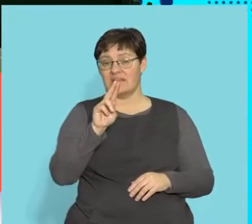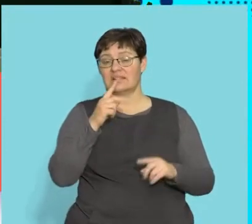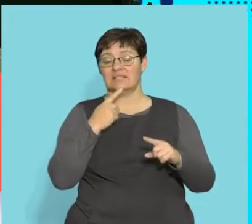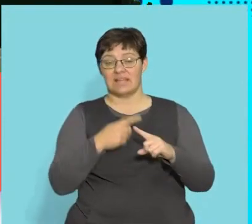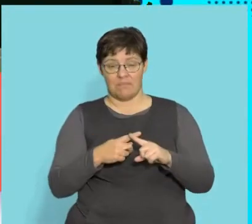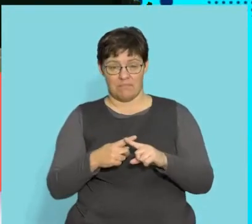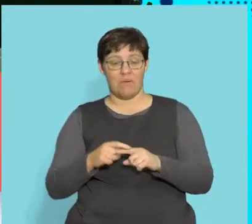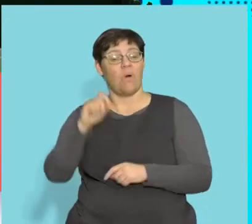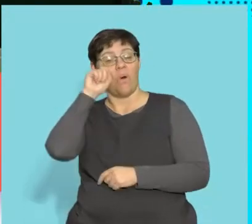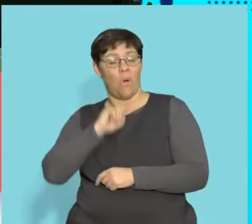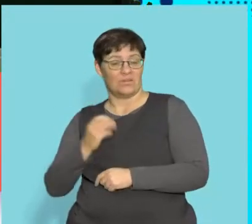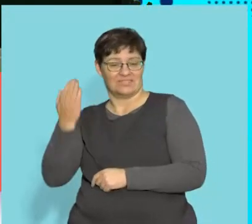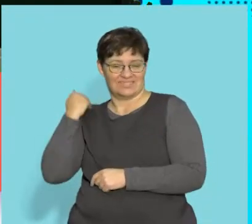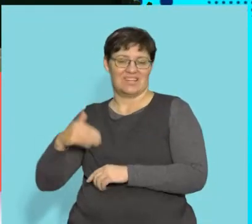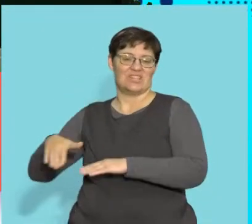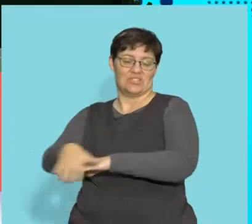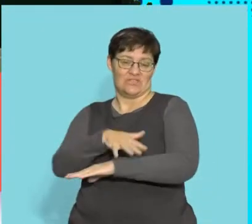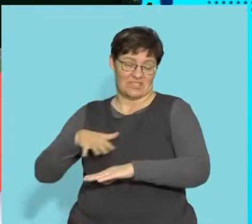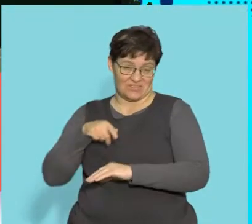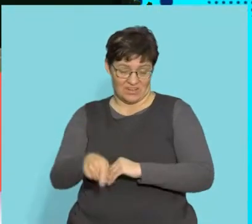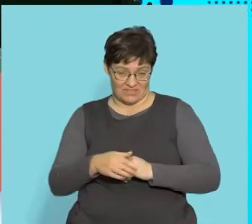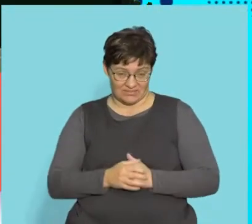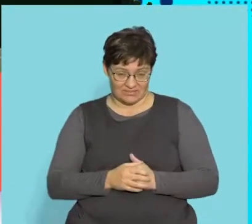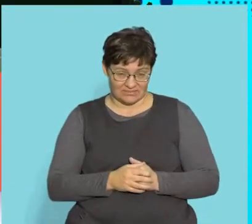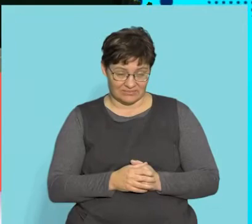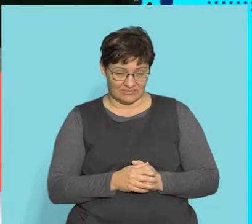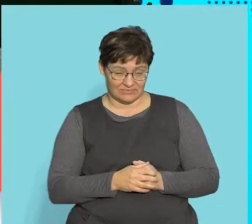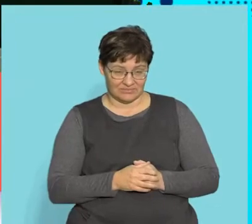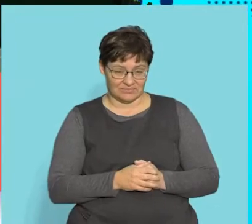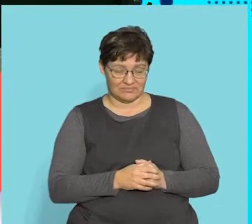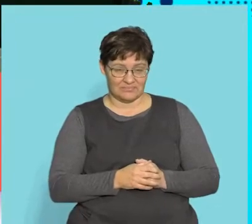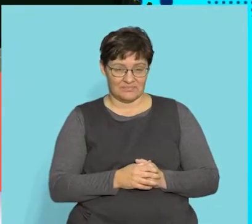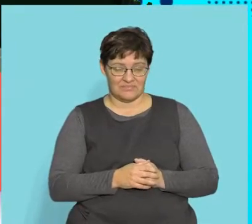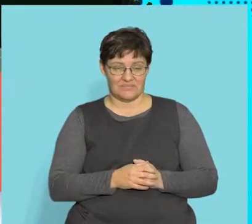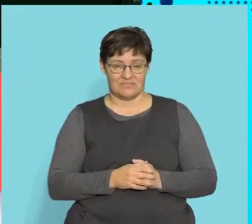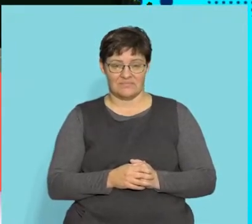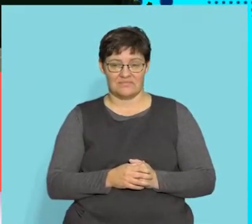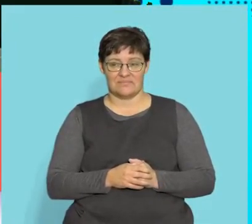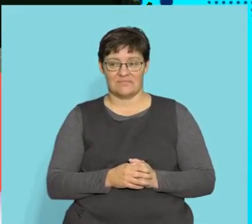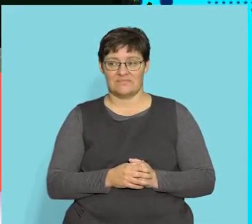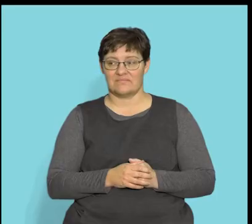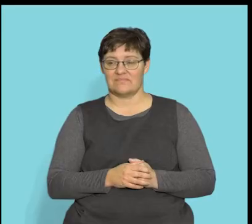times the old surface area. Great, let's go to the board.